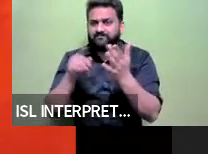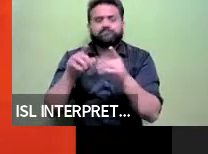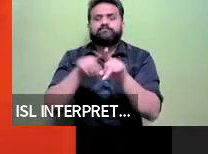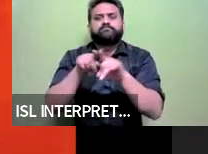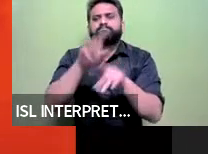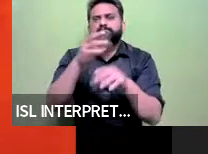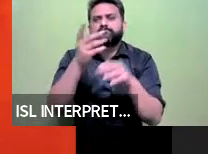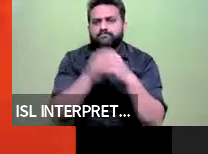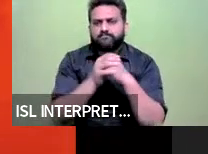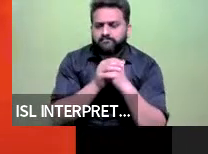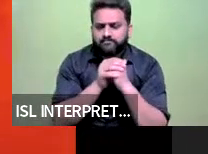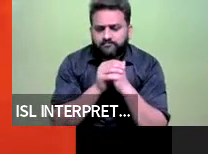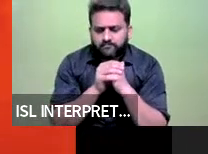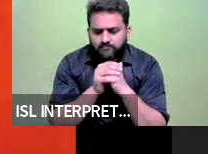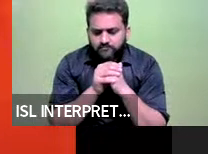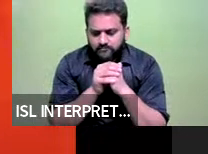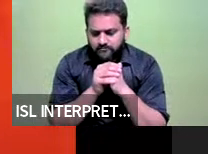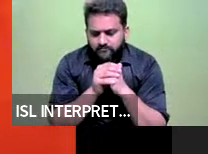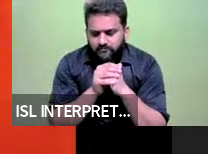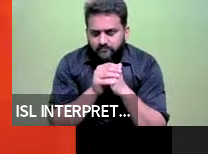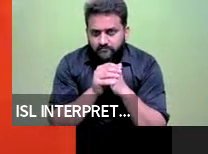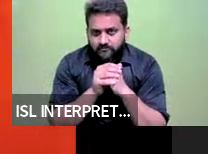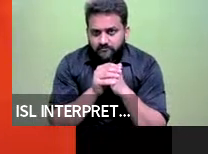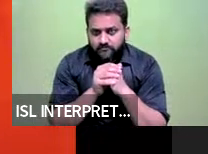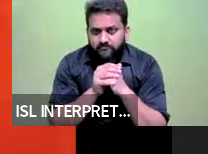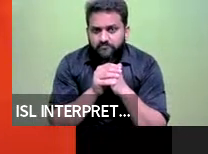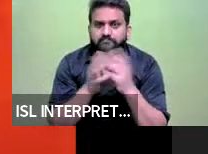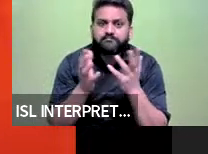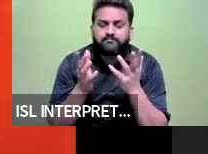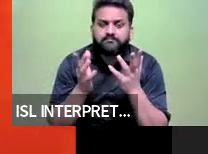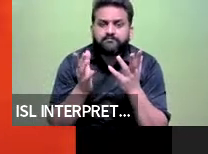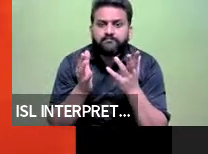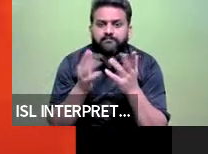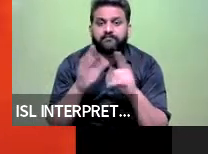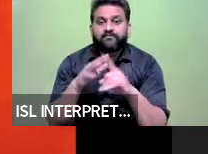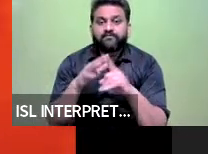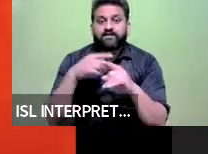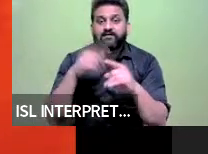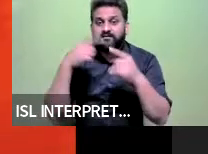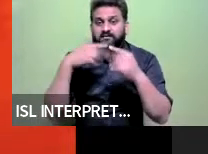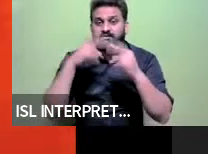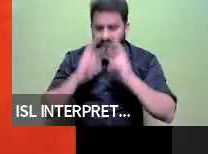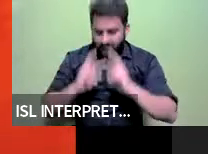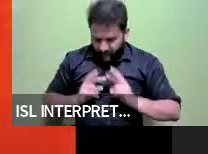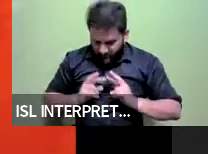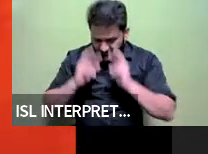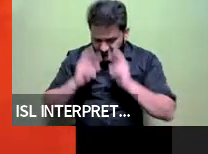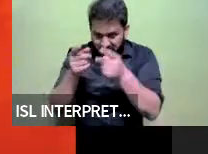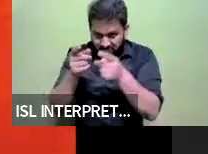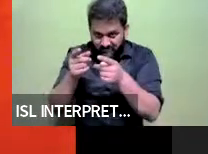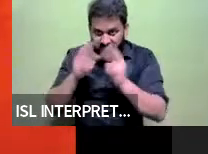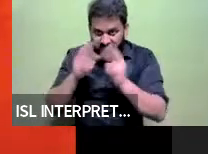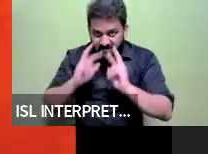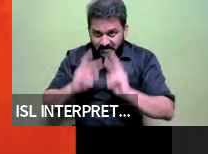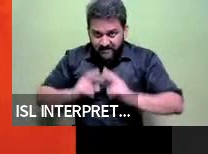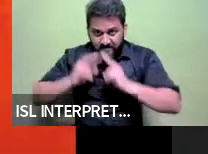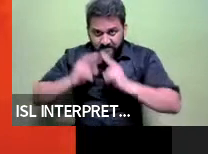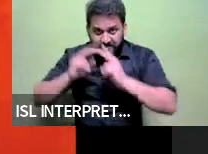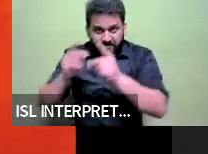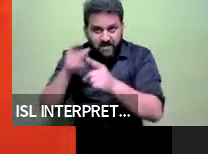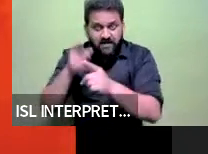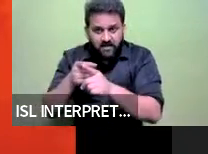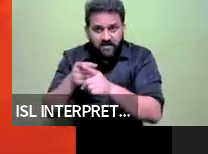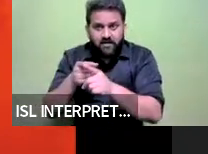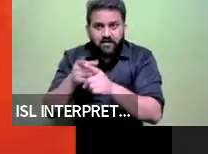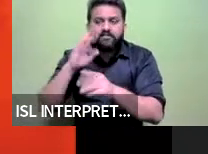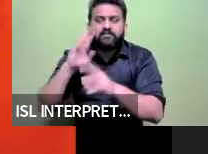example, you can say that in order to respond, you say that when they're